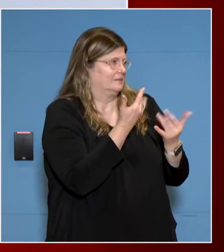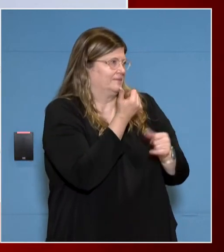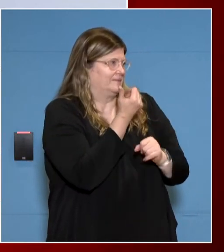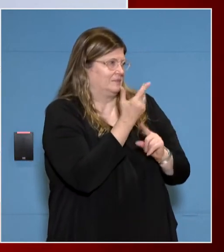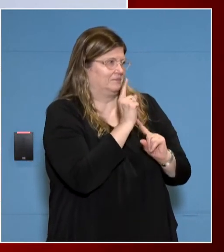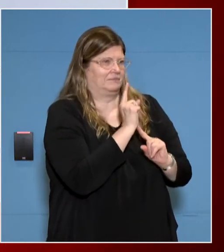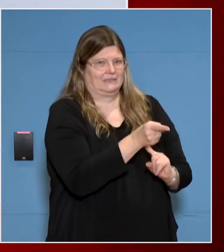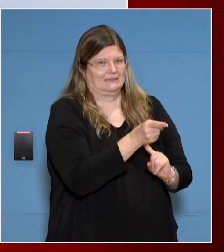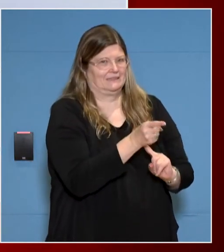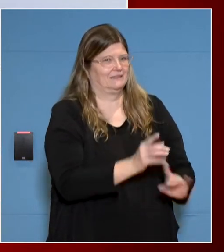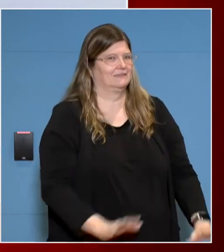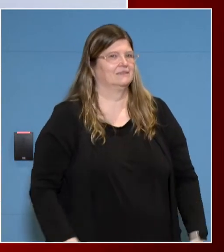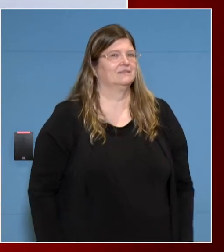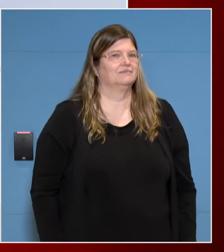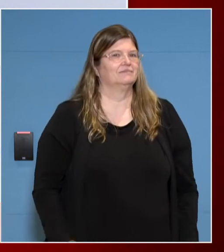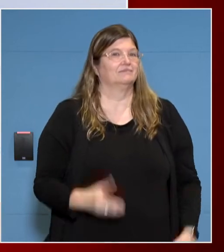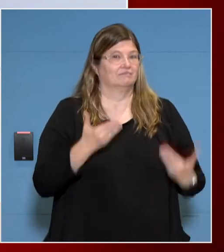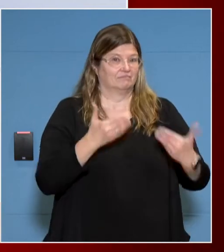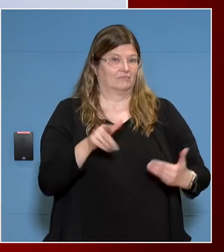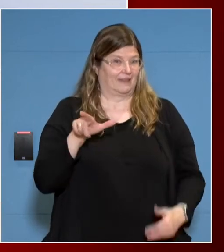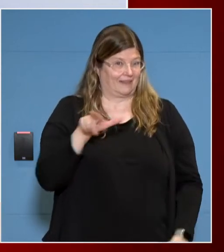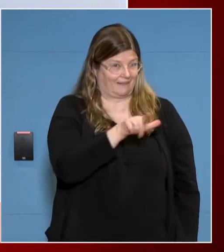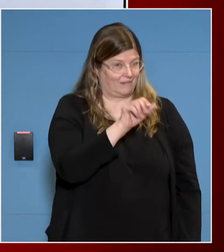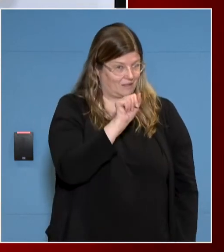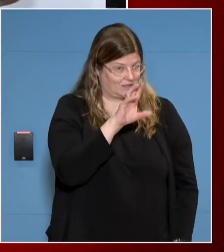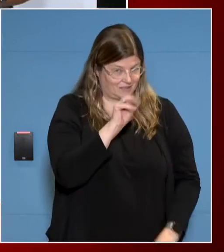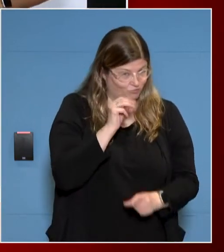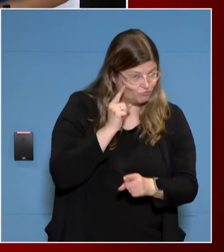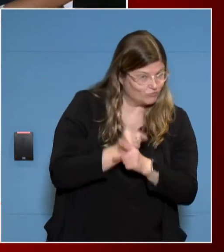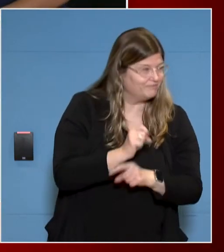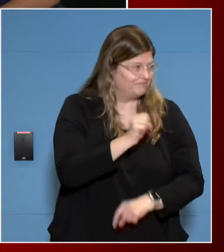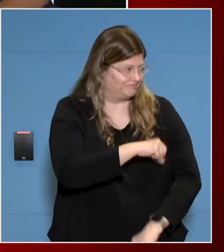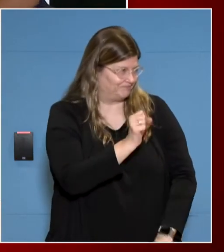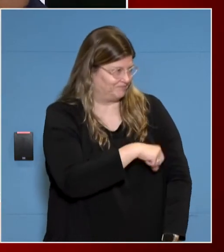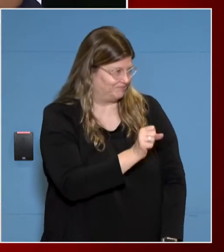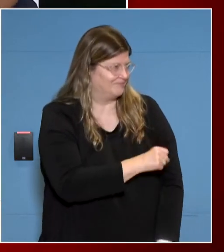So we're doing your left arm, correct? Correct. Okay.